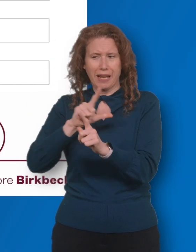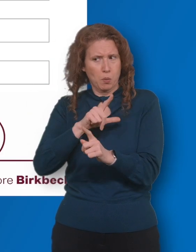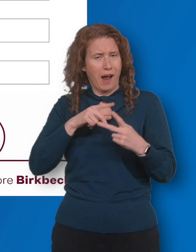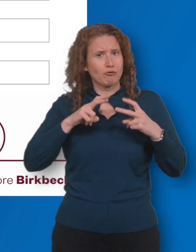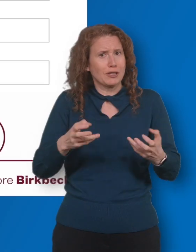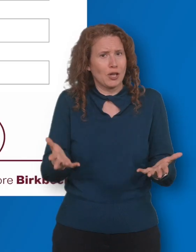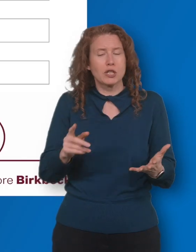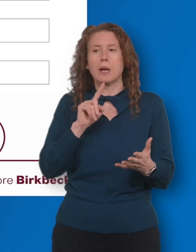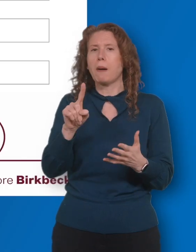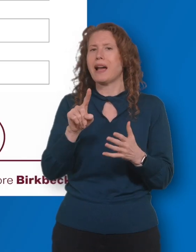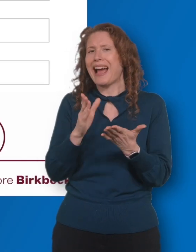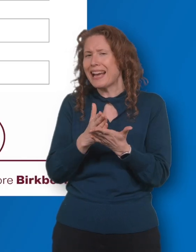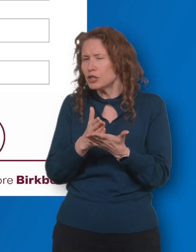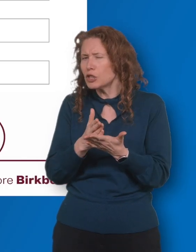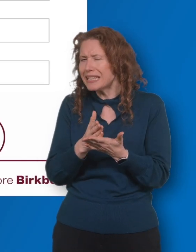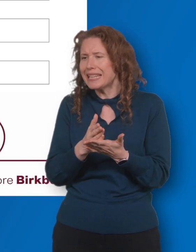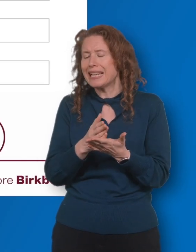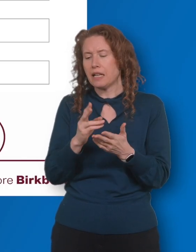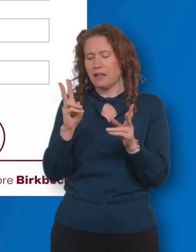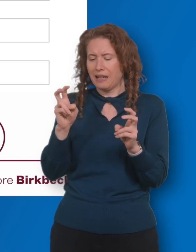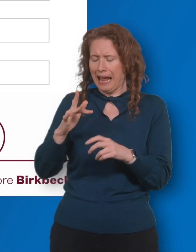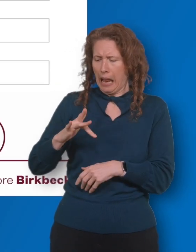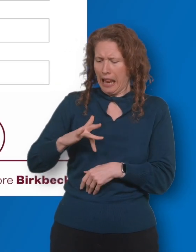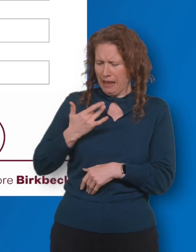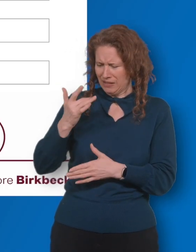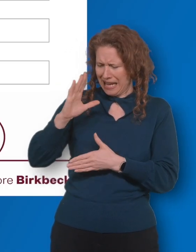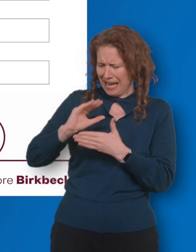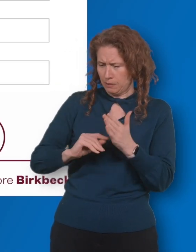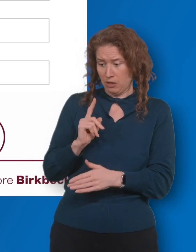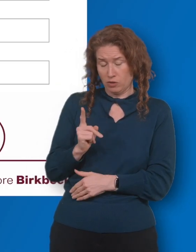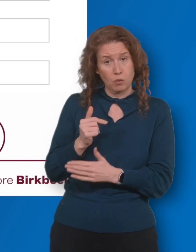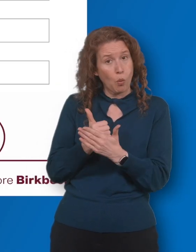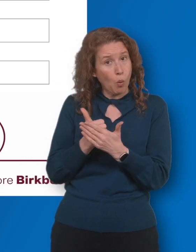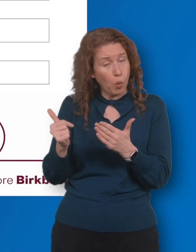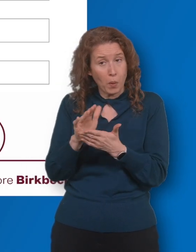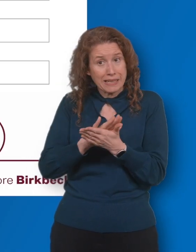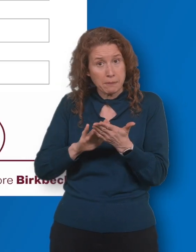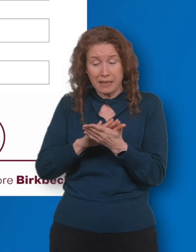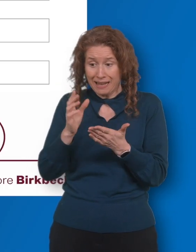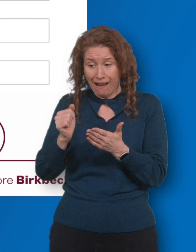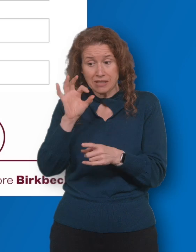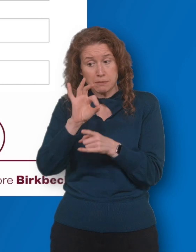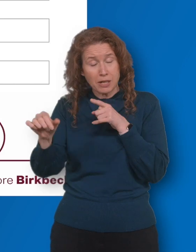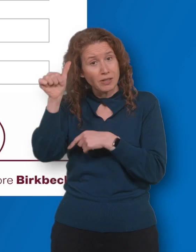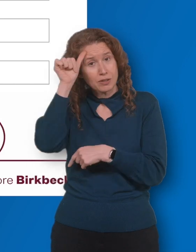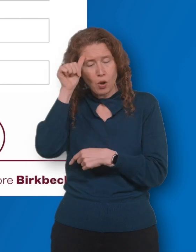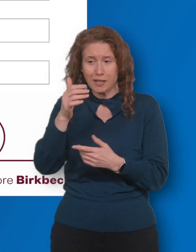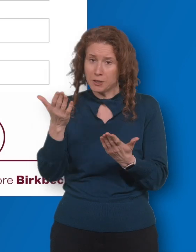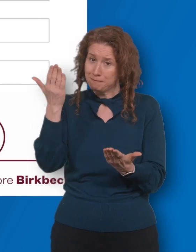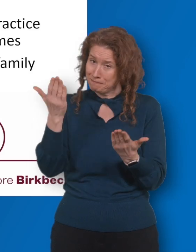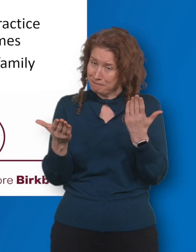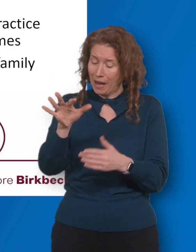But actually, does lived experience always equate specialist knowledge? I leave you with that thought.